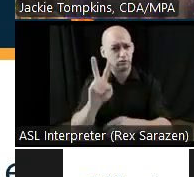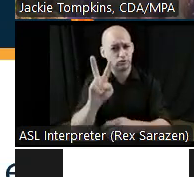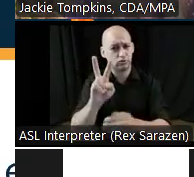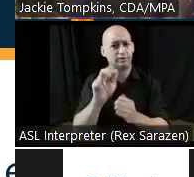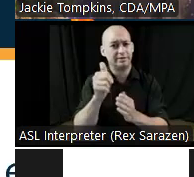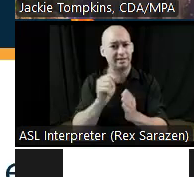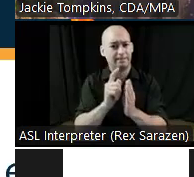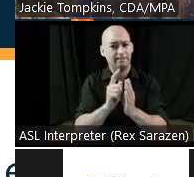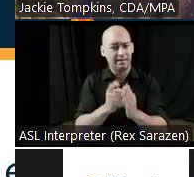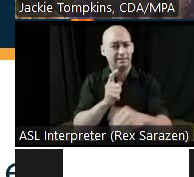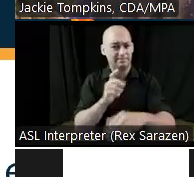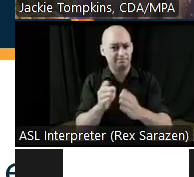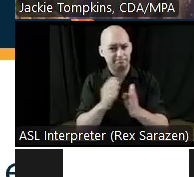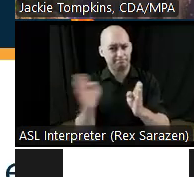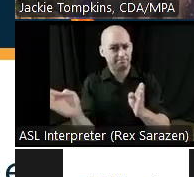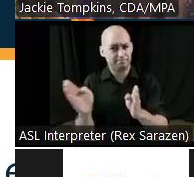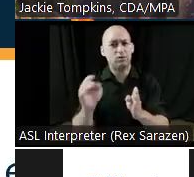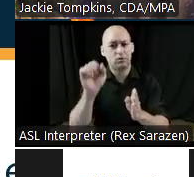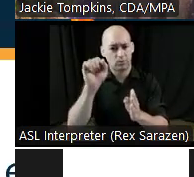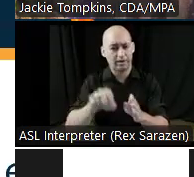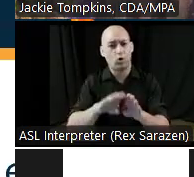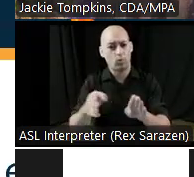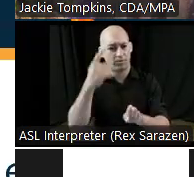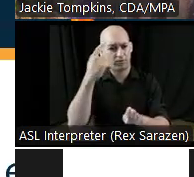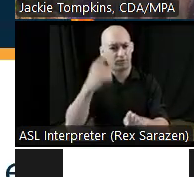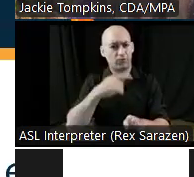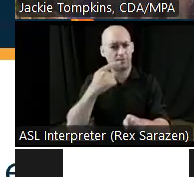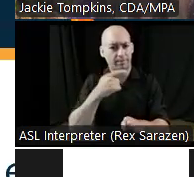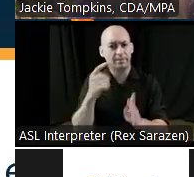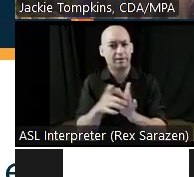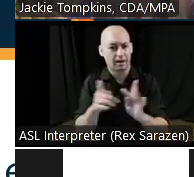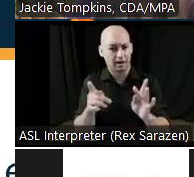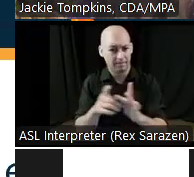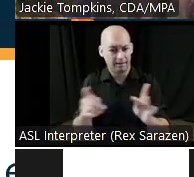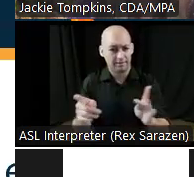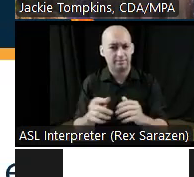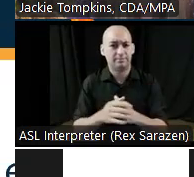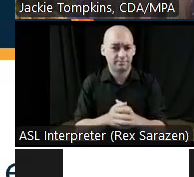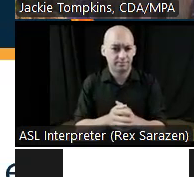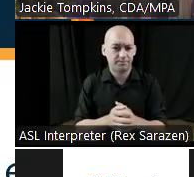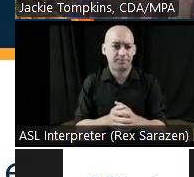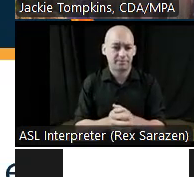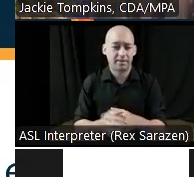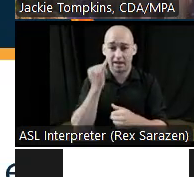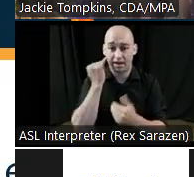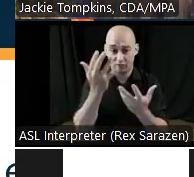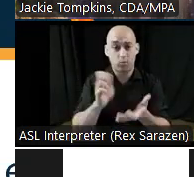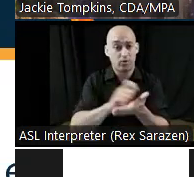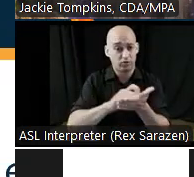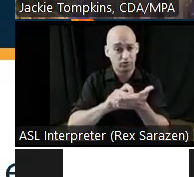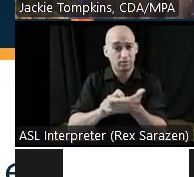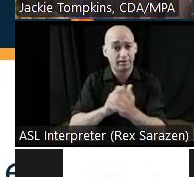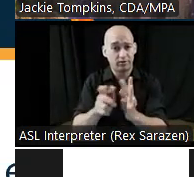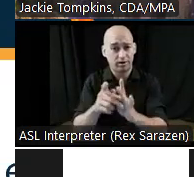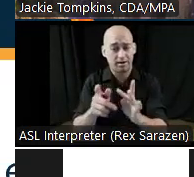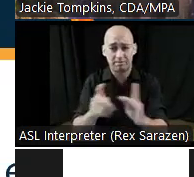periods in which we'll open it up to any public comment. And in the event you rather write your public comment to us, you